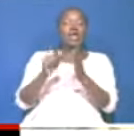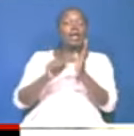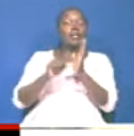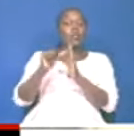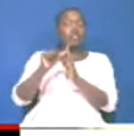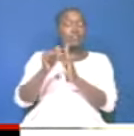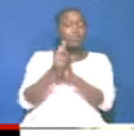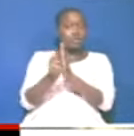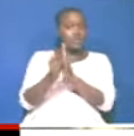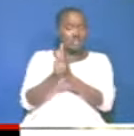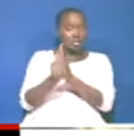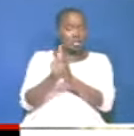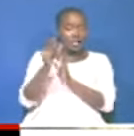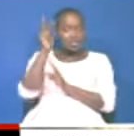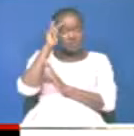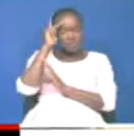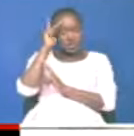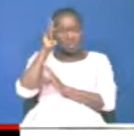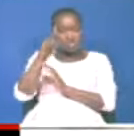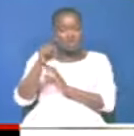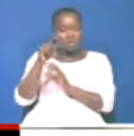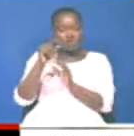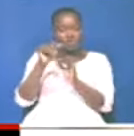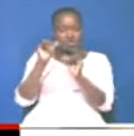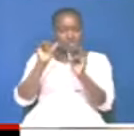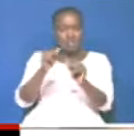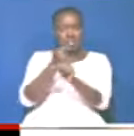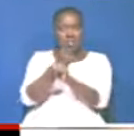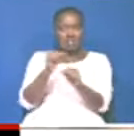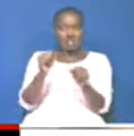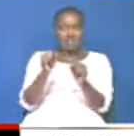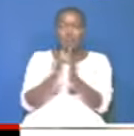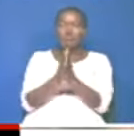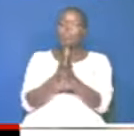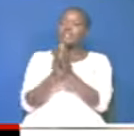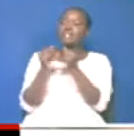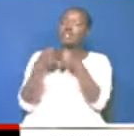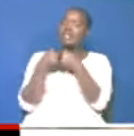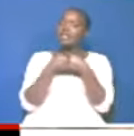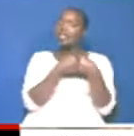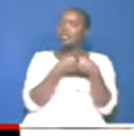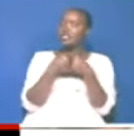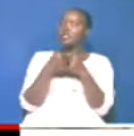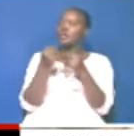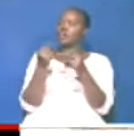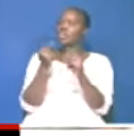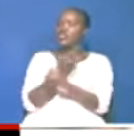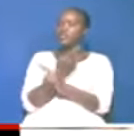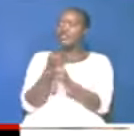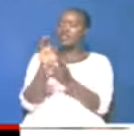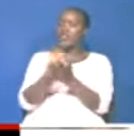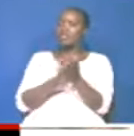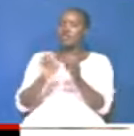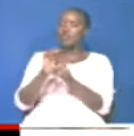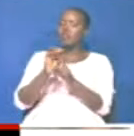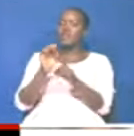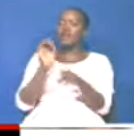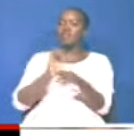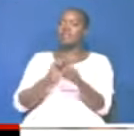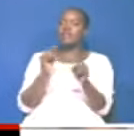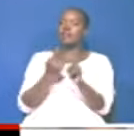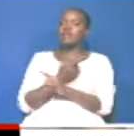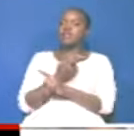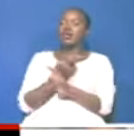and knowledge they need to stay safe. The challenges of the different environment affect our girls differently, and such